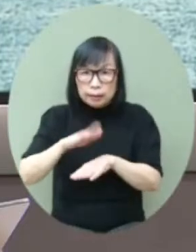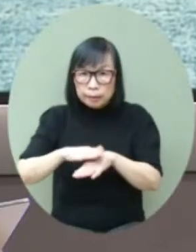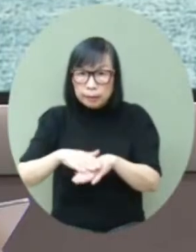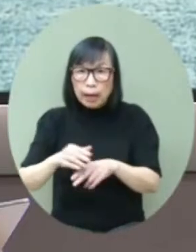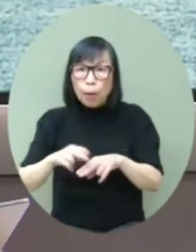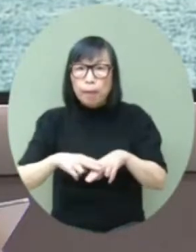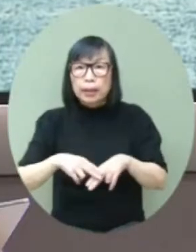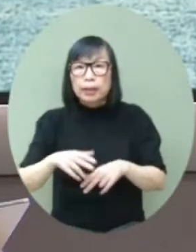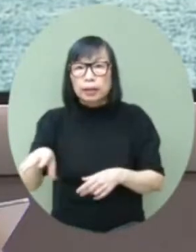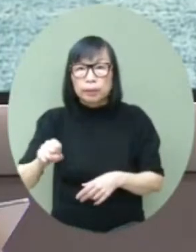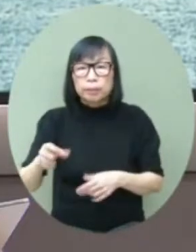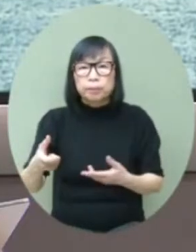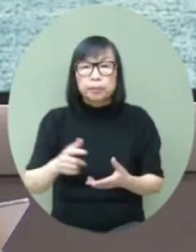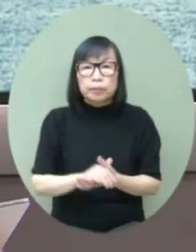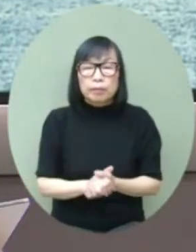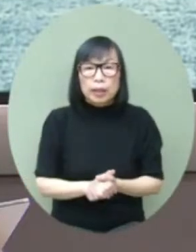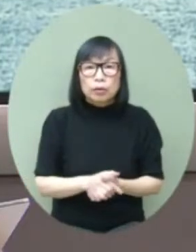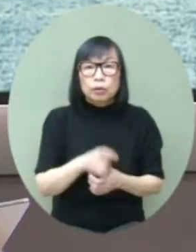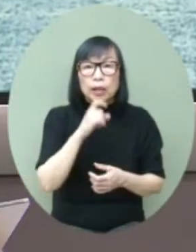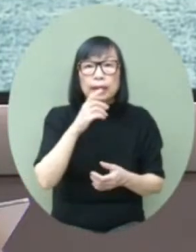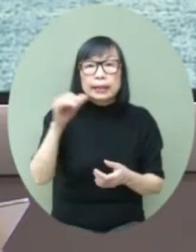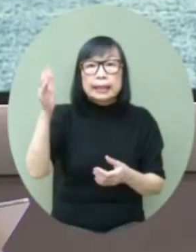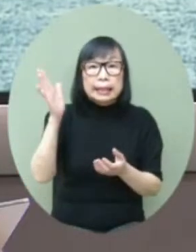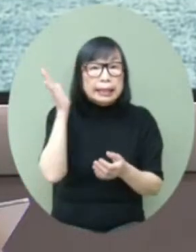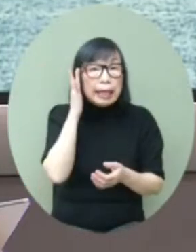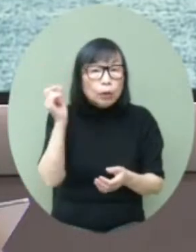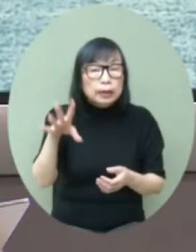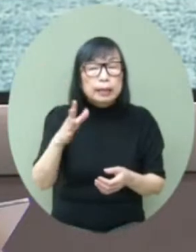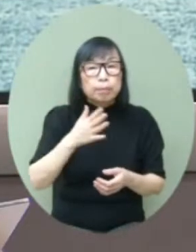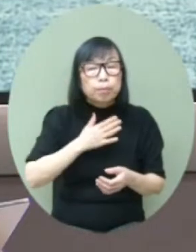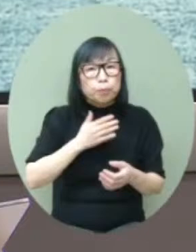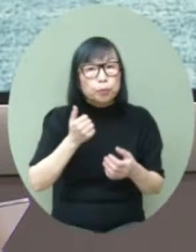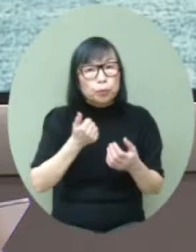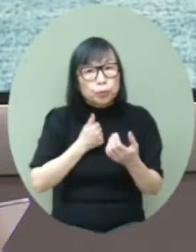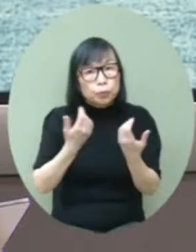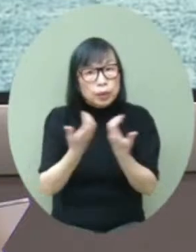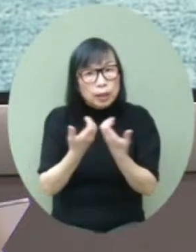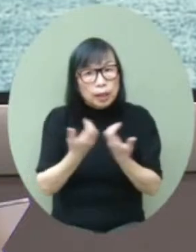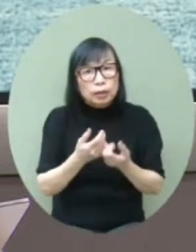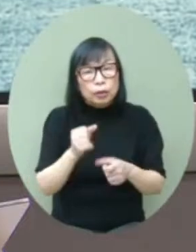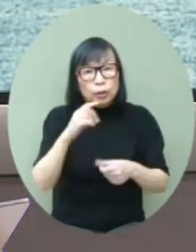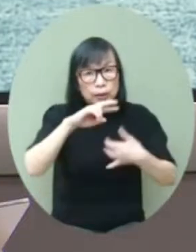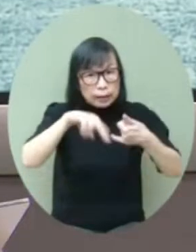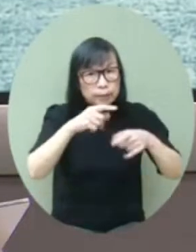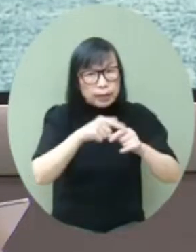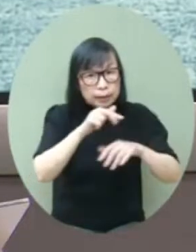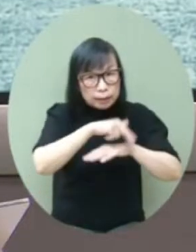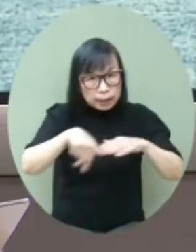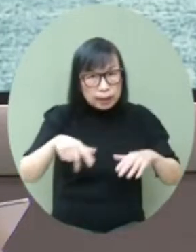JCP, center, and so on. We also have certain hotels which we can